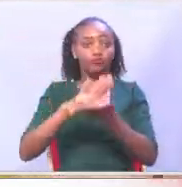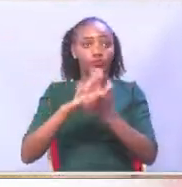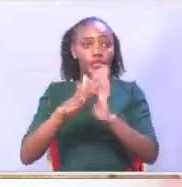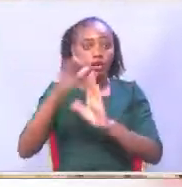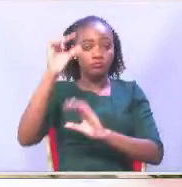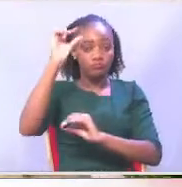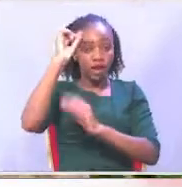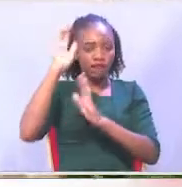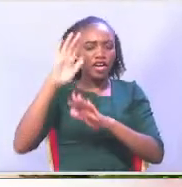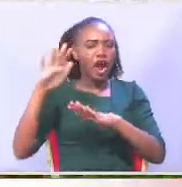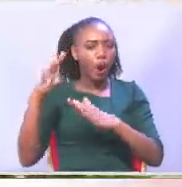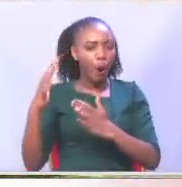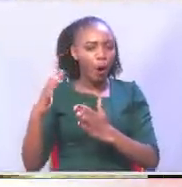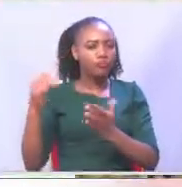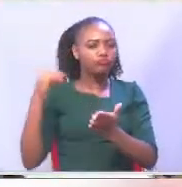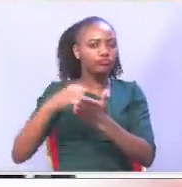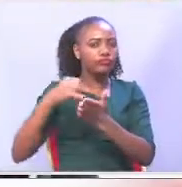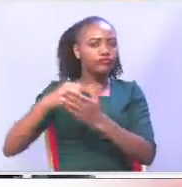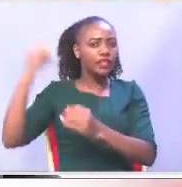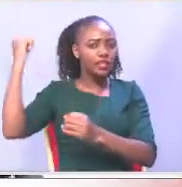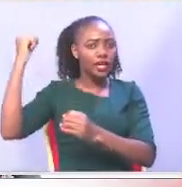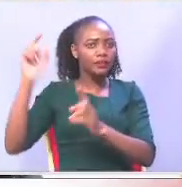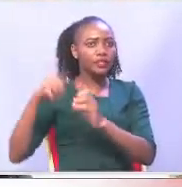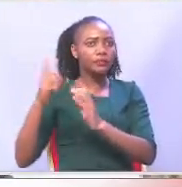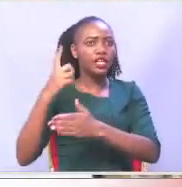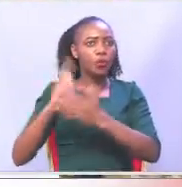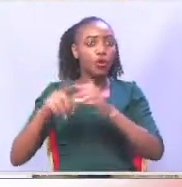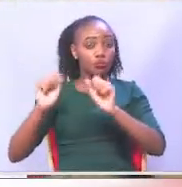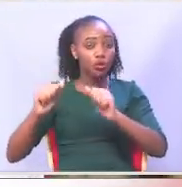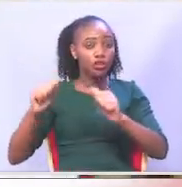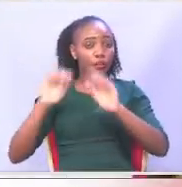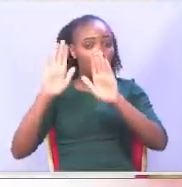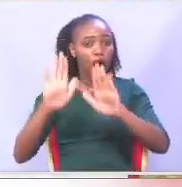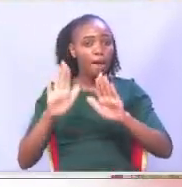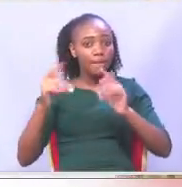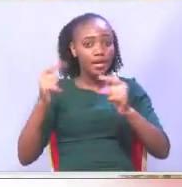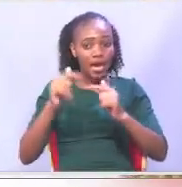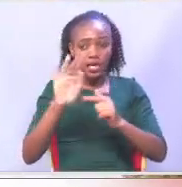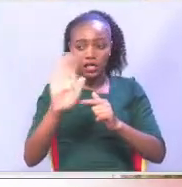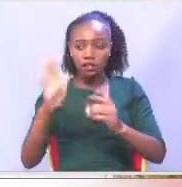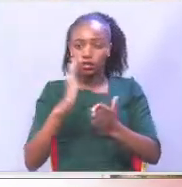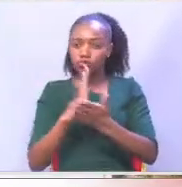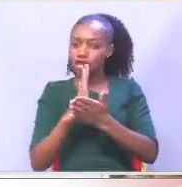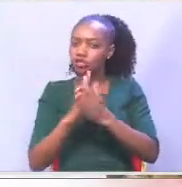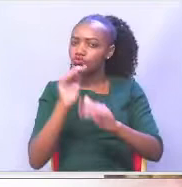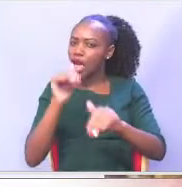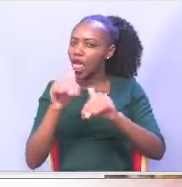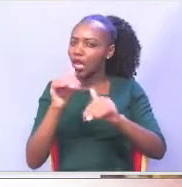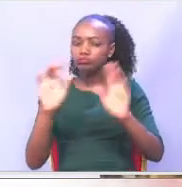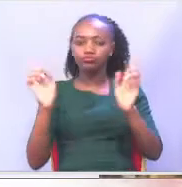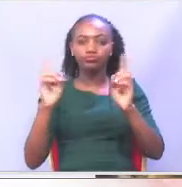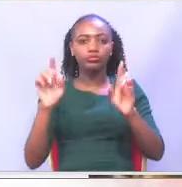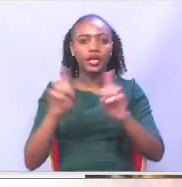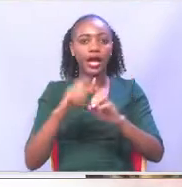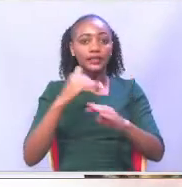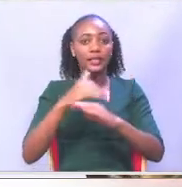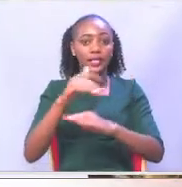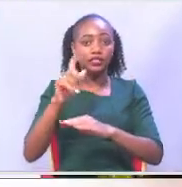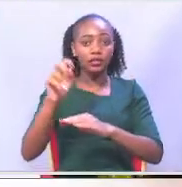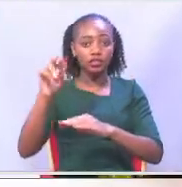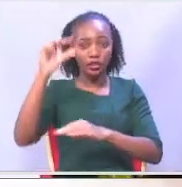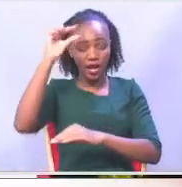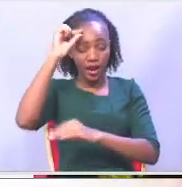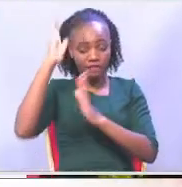Nzoia politics, saying he will campaign against him to ensure that he is not elected as the next Trans Nzoia